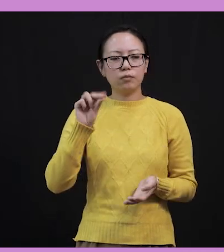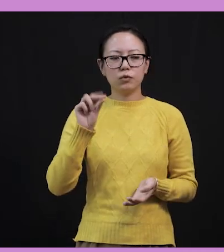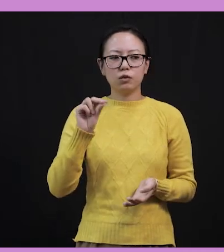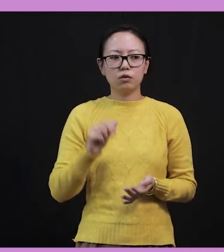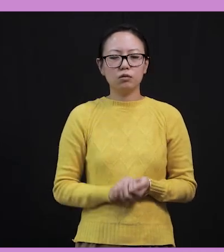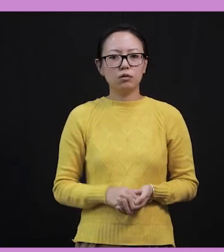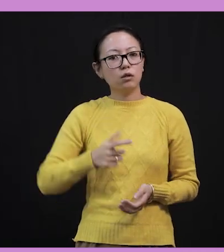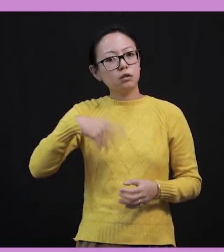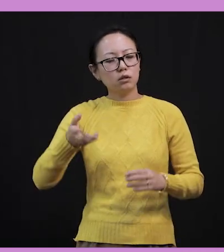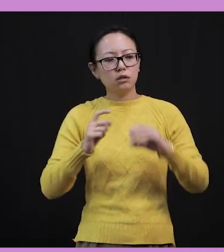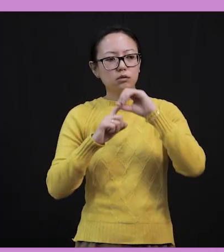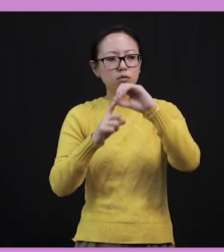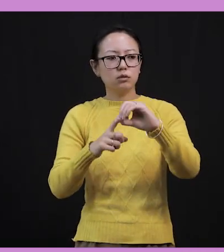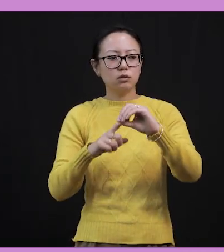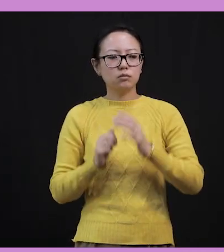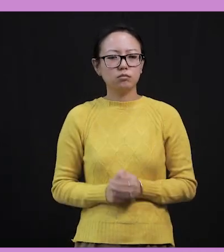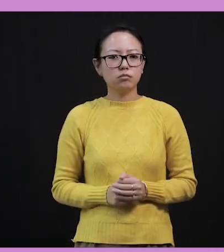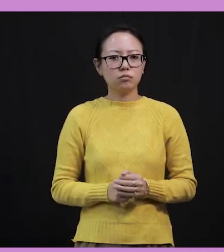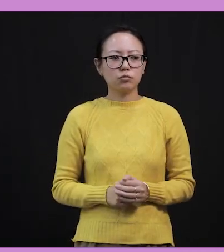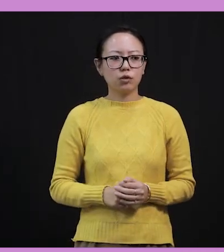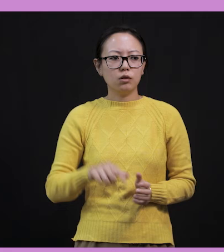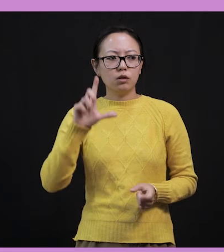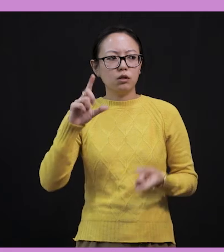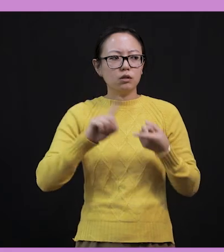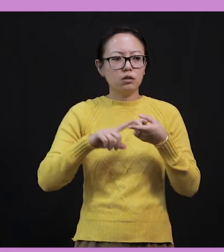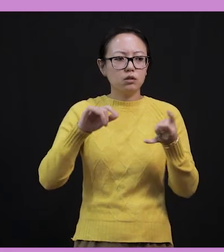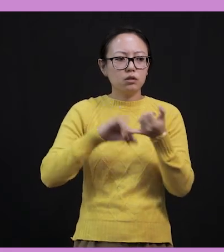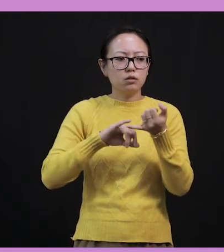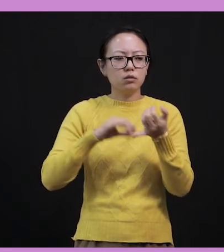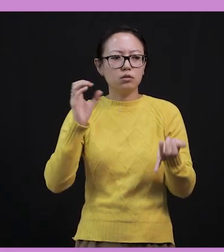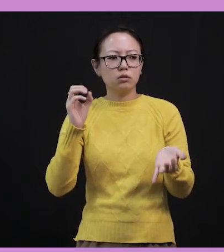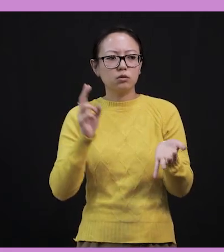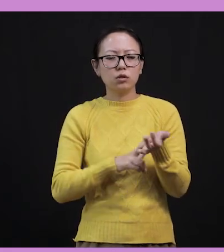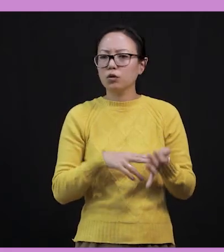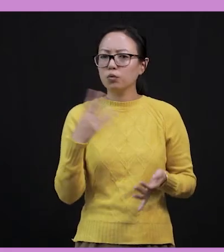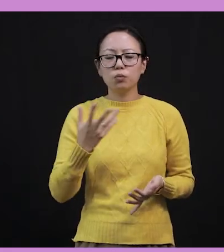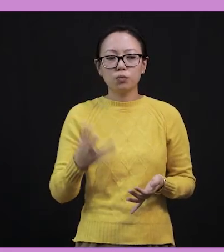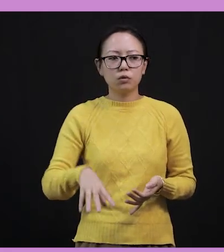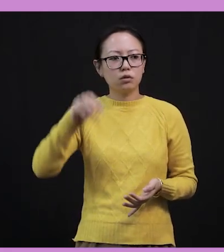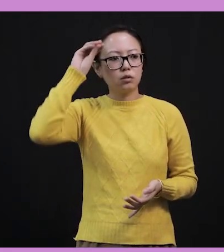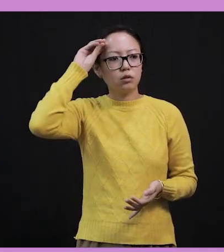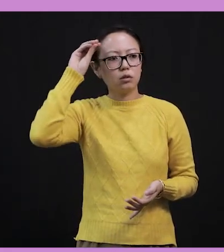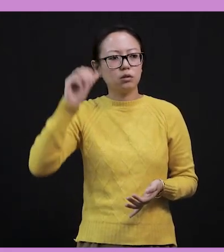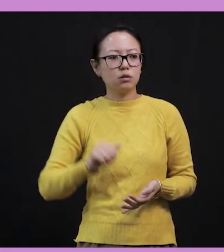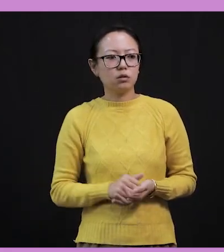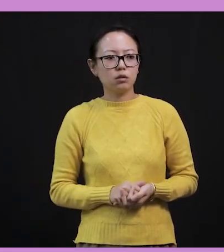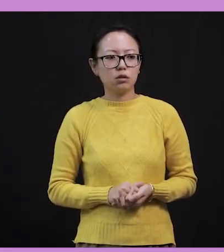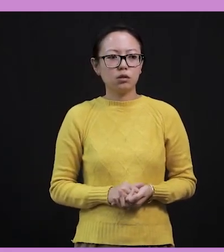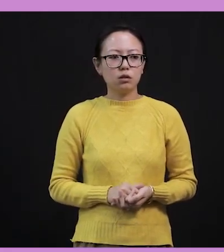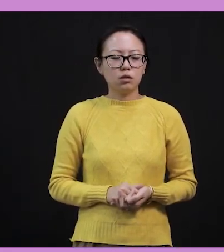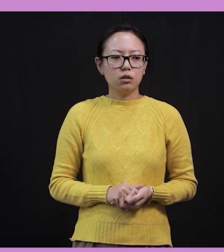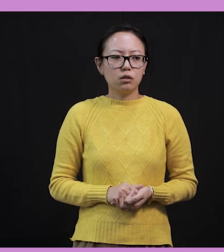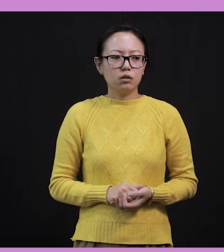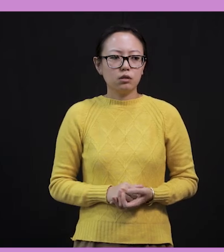lesson does the young child narrator learn from his mother? So, this is a very, very good lesson that all